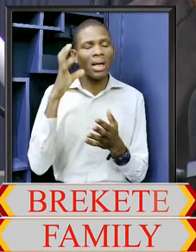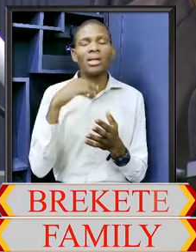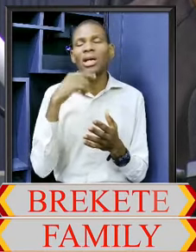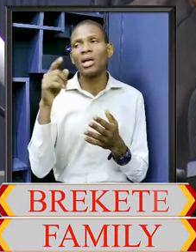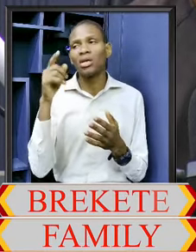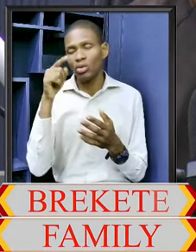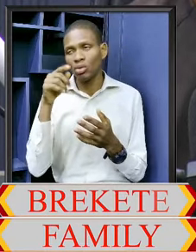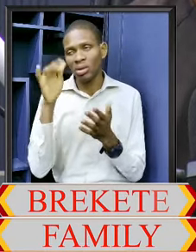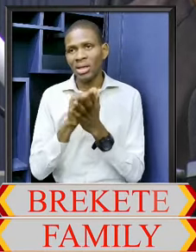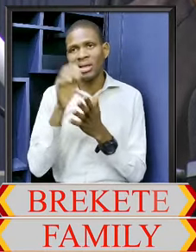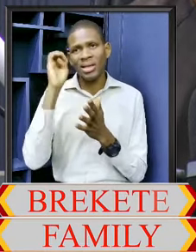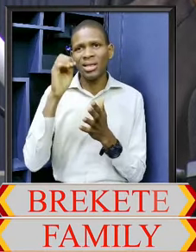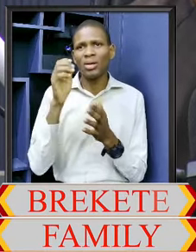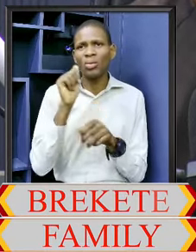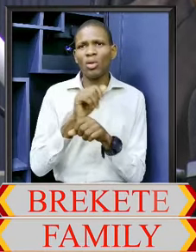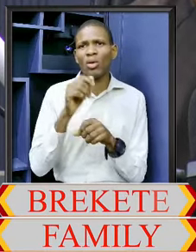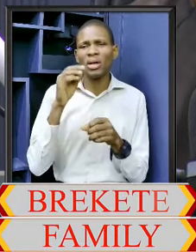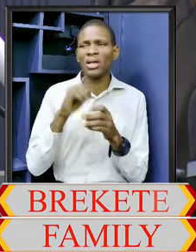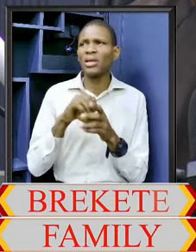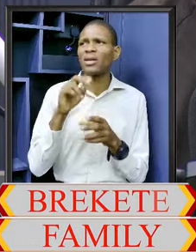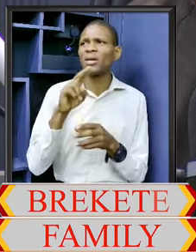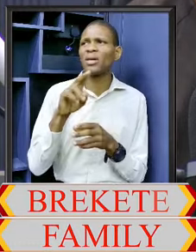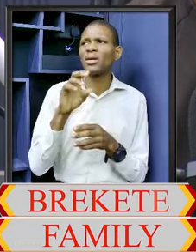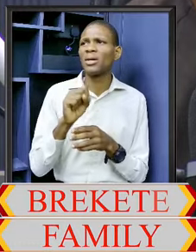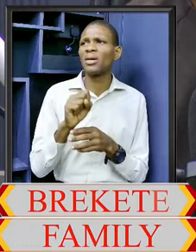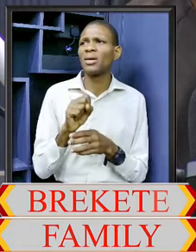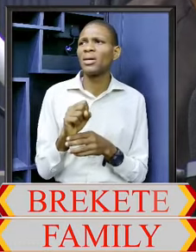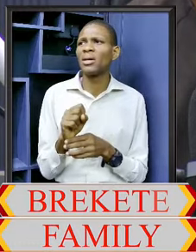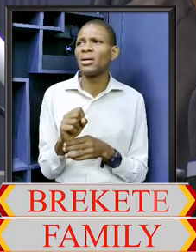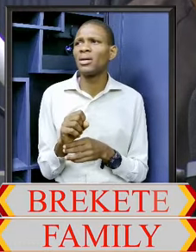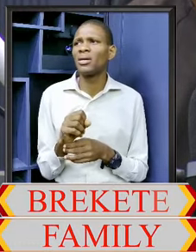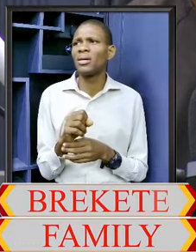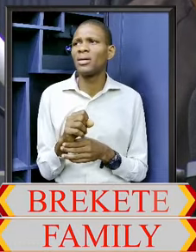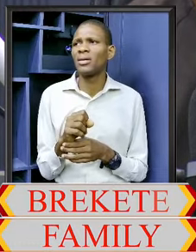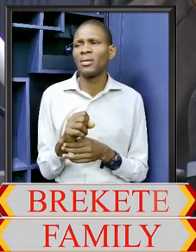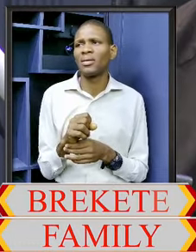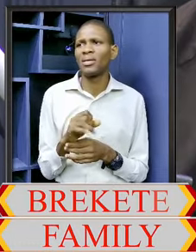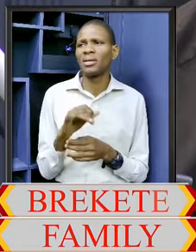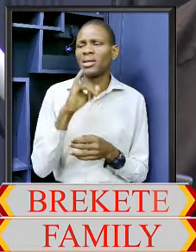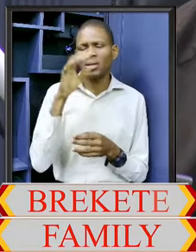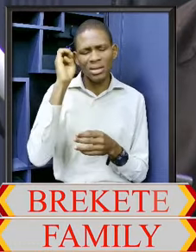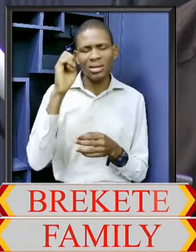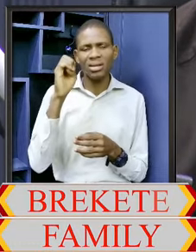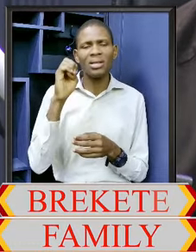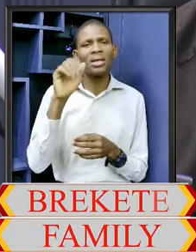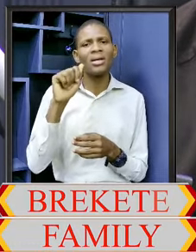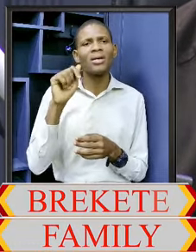for US. No, he said that he's no. Is he a ghost worker? No.